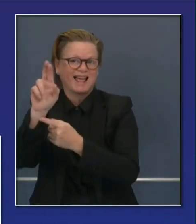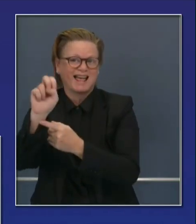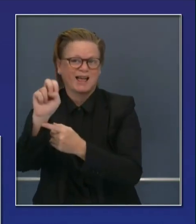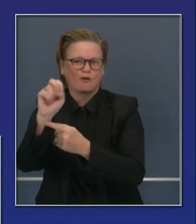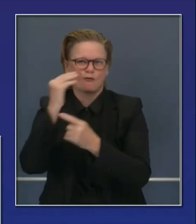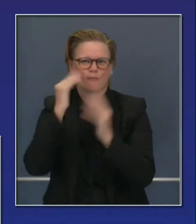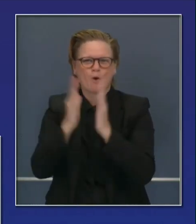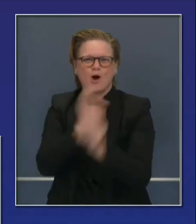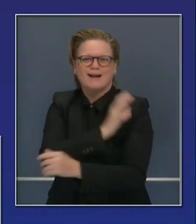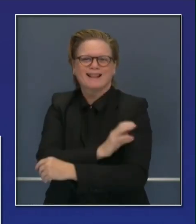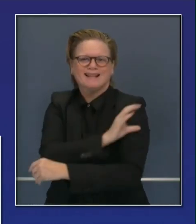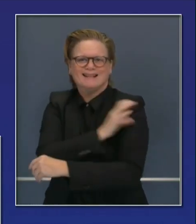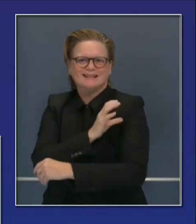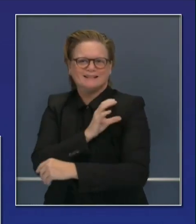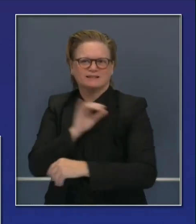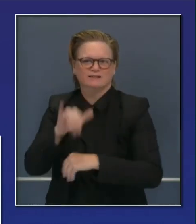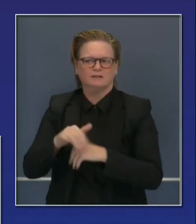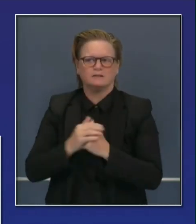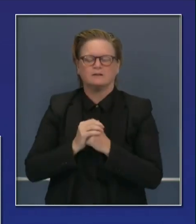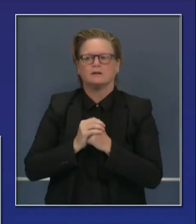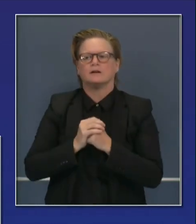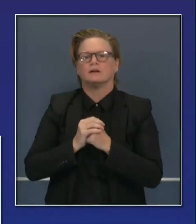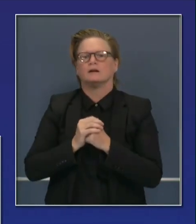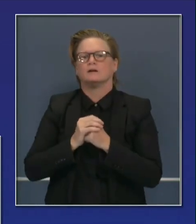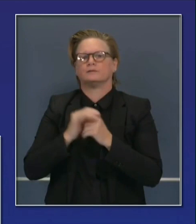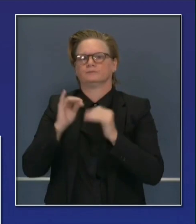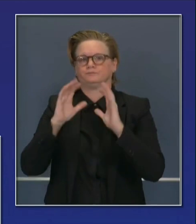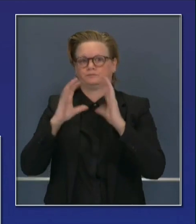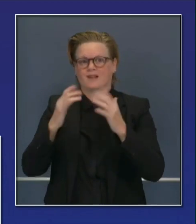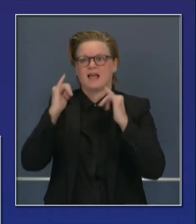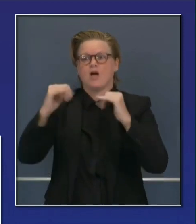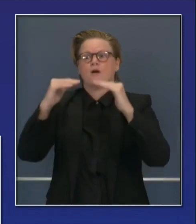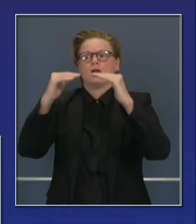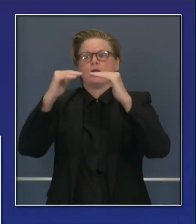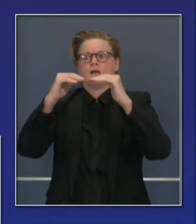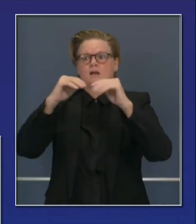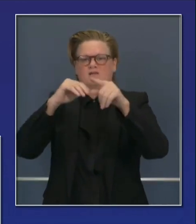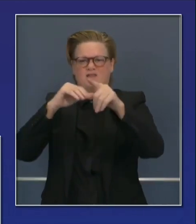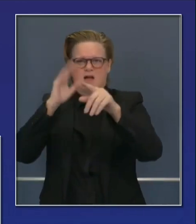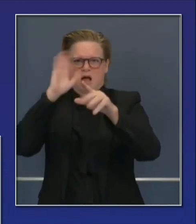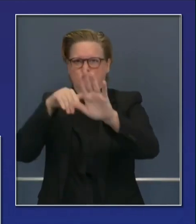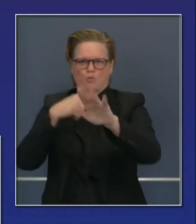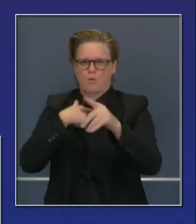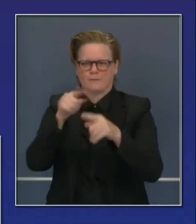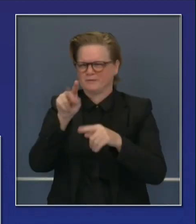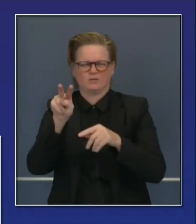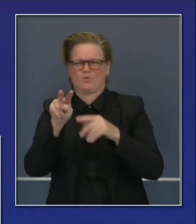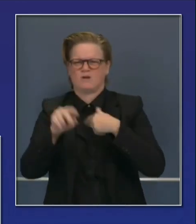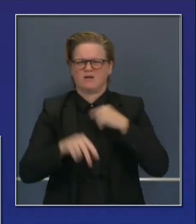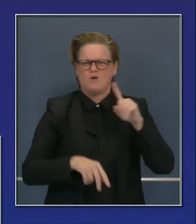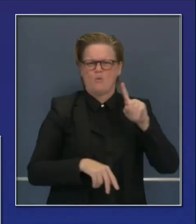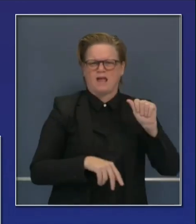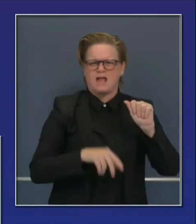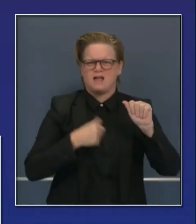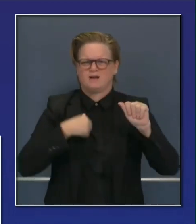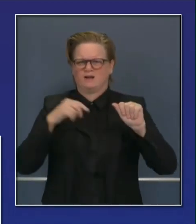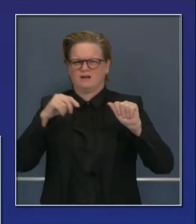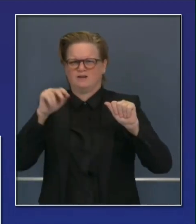our Plan 1A. I know this could be confusing, but again, all this is available online,